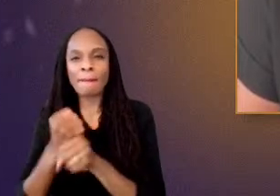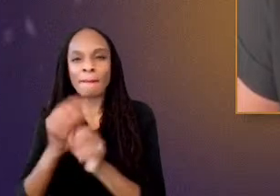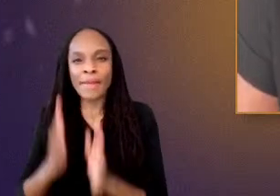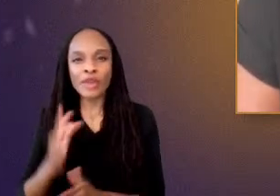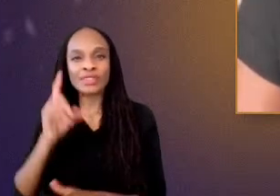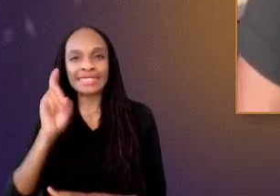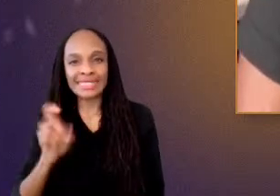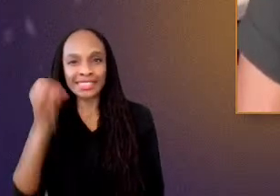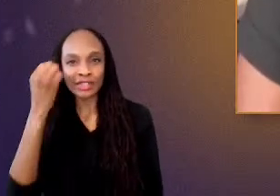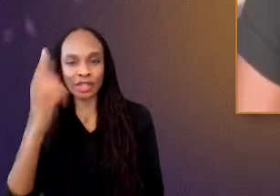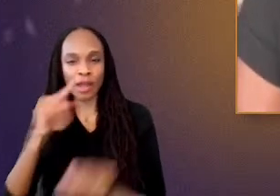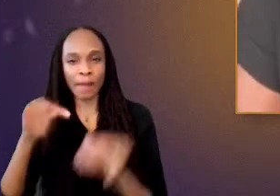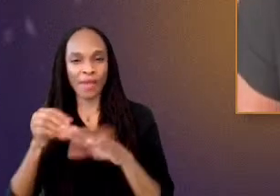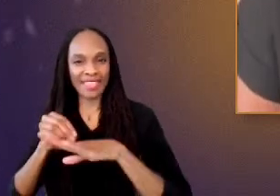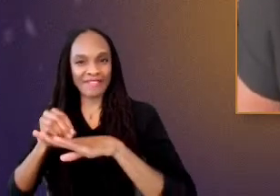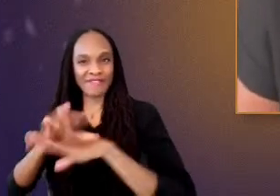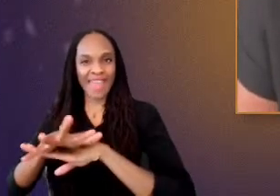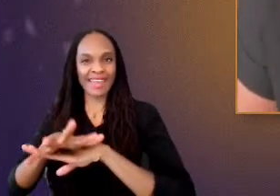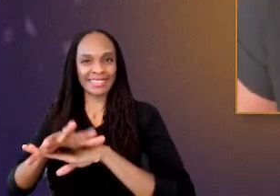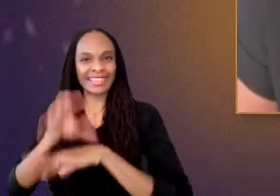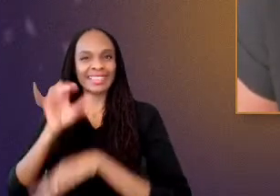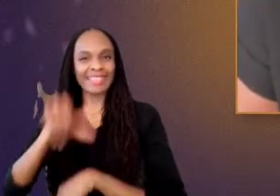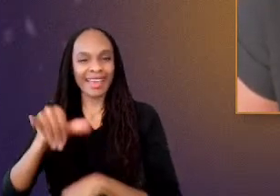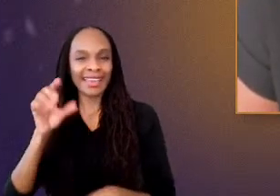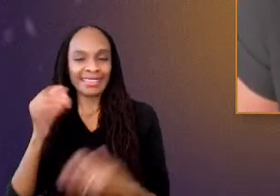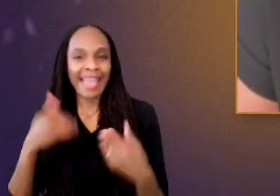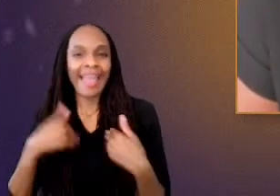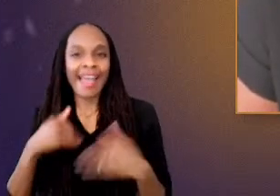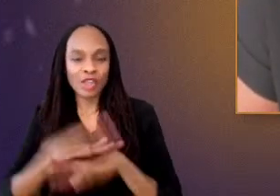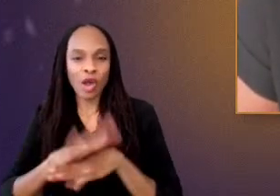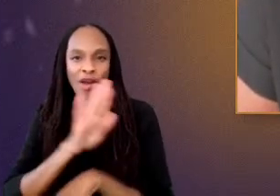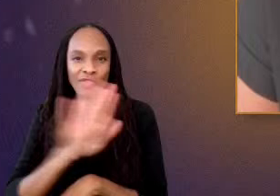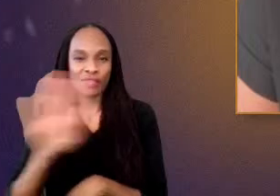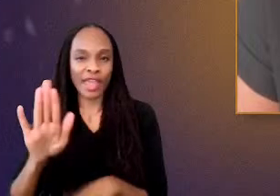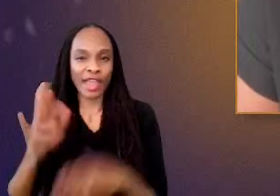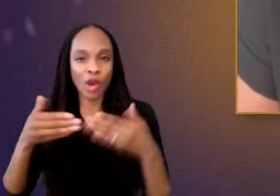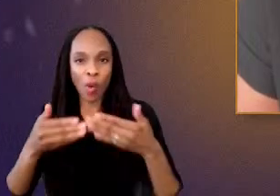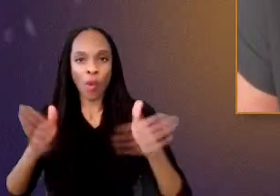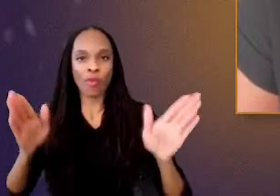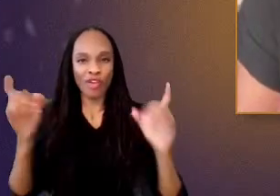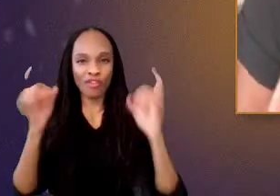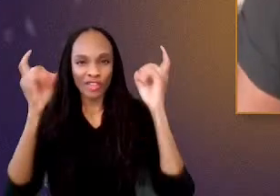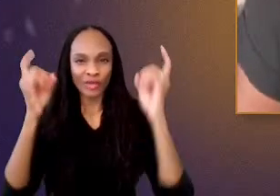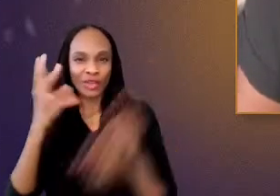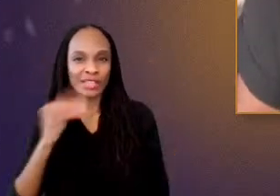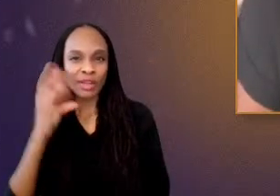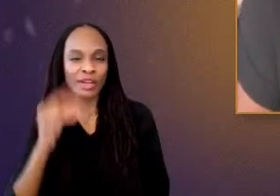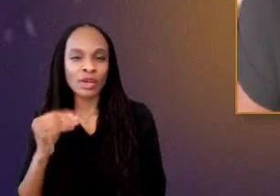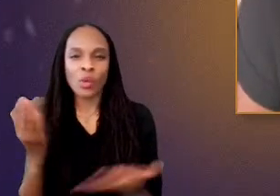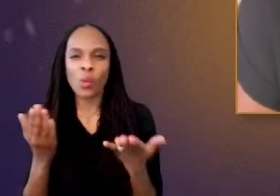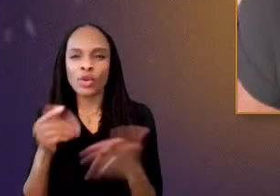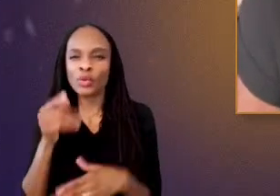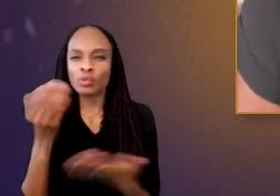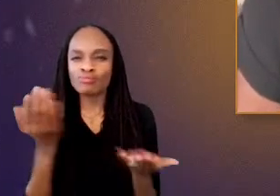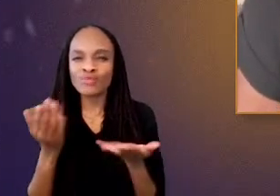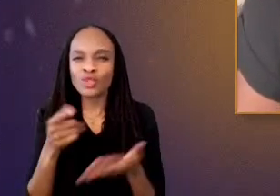about the effect that that has on their overall festival experience? Like, what is your kind